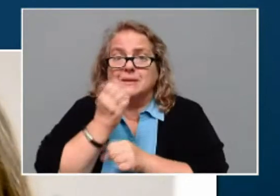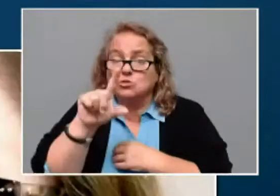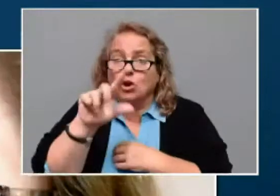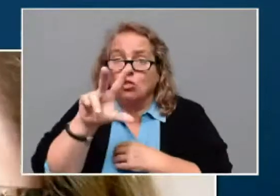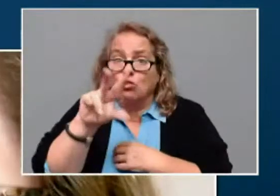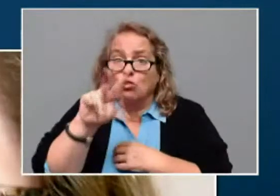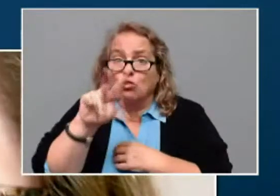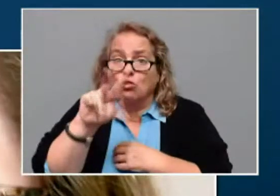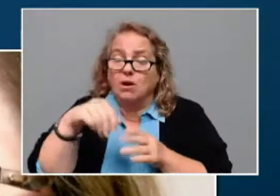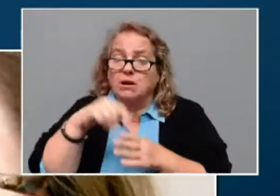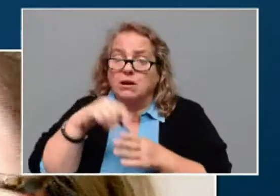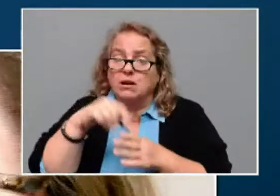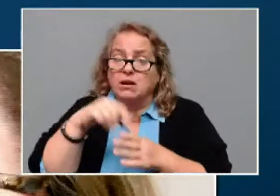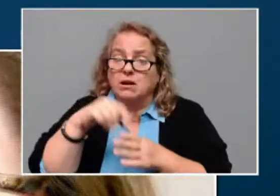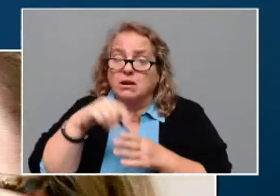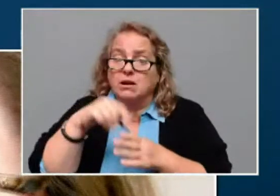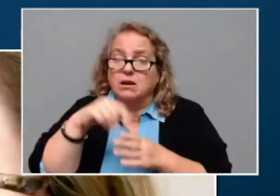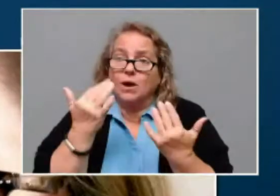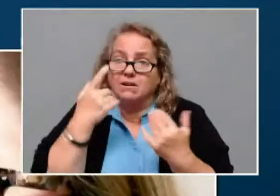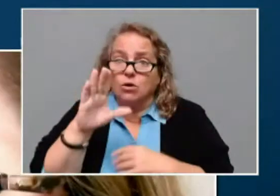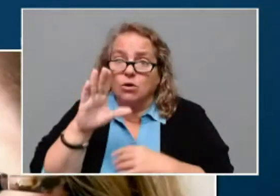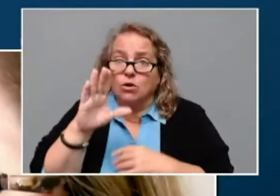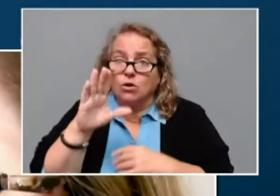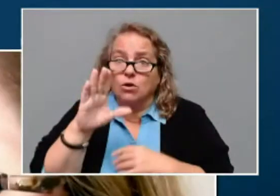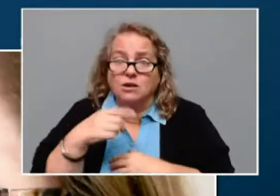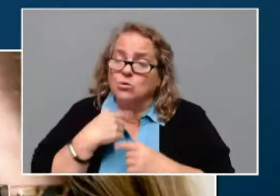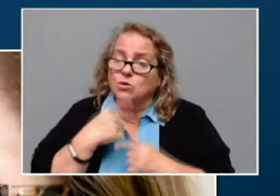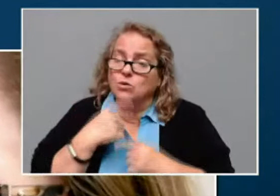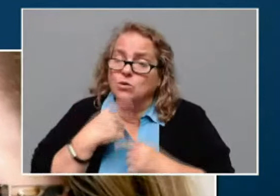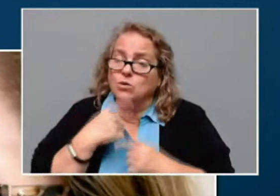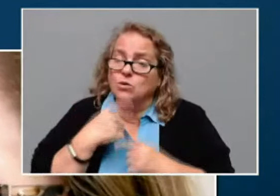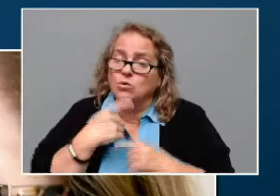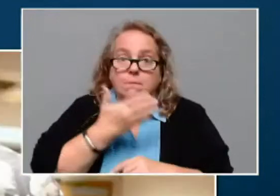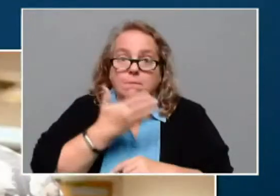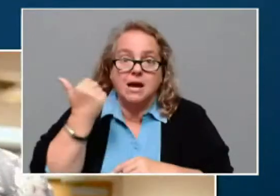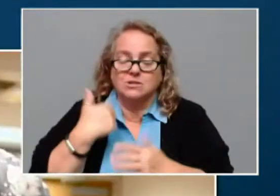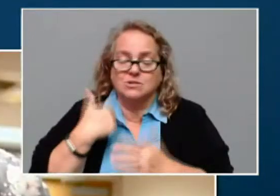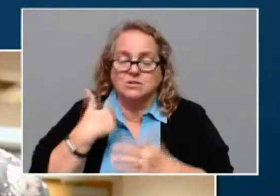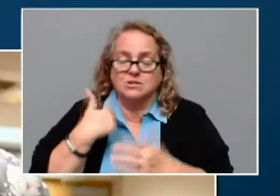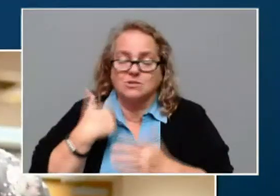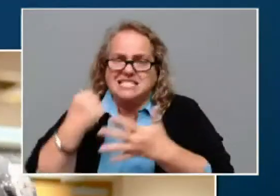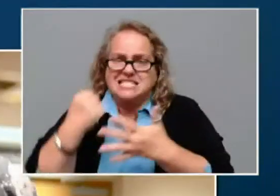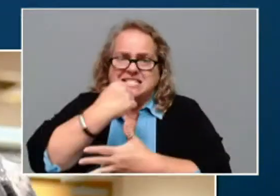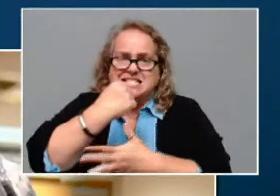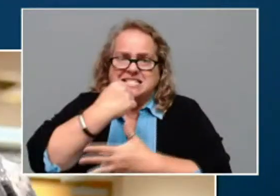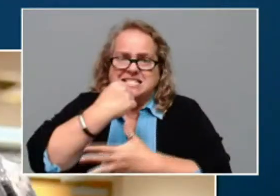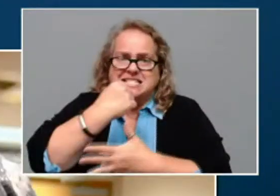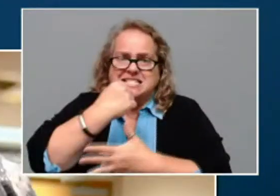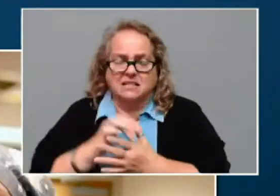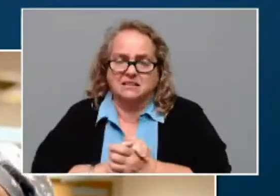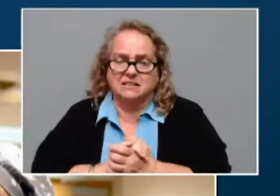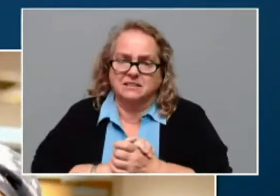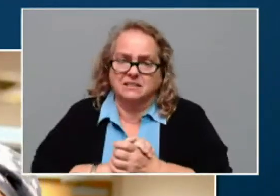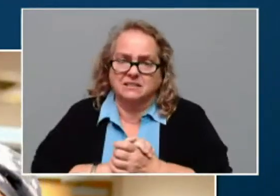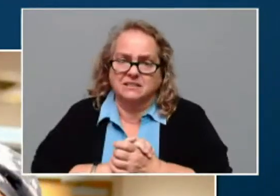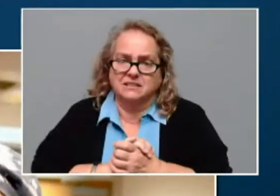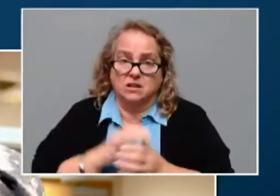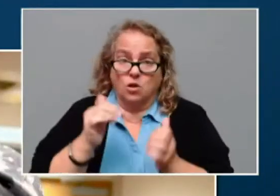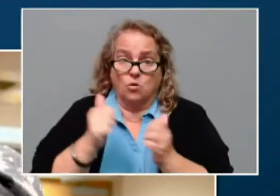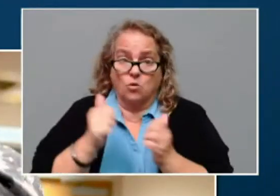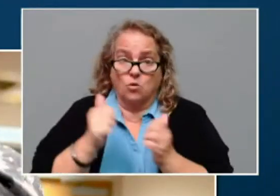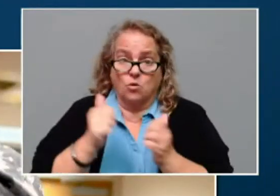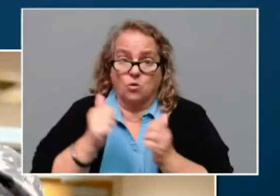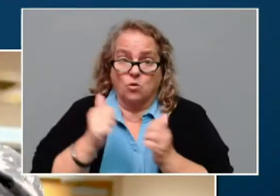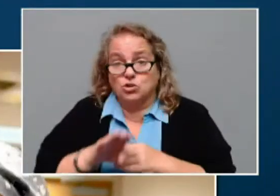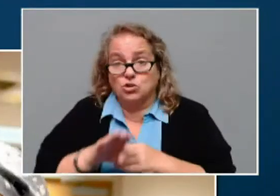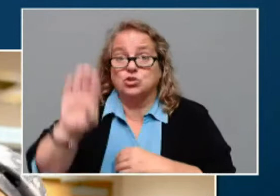We are trying our best. We're trying our best to prioritize the patients who need to be seen. With this surge, the patients are